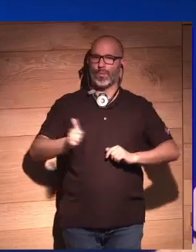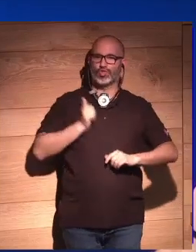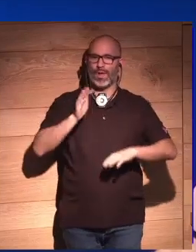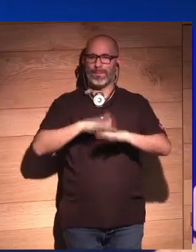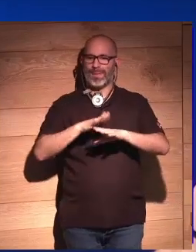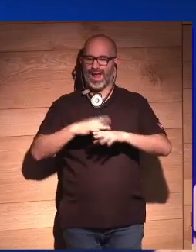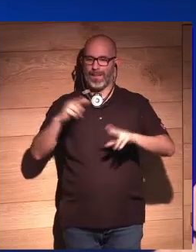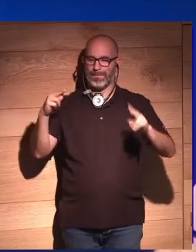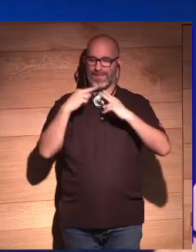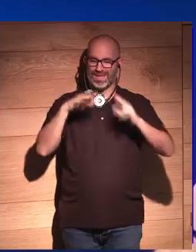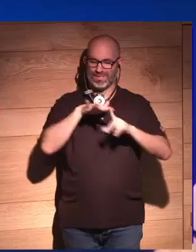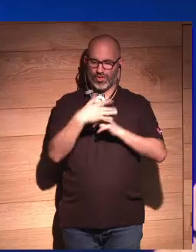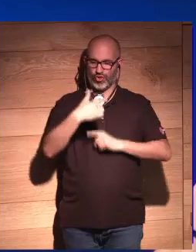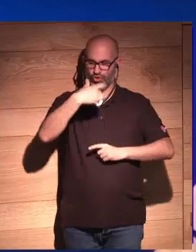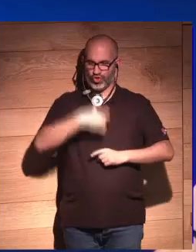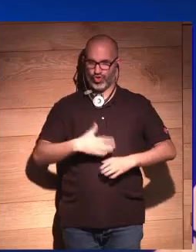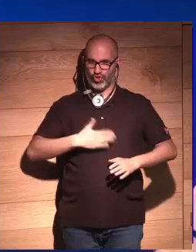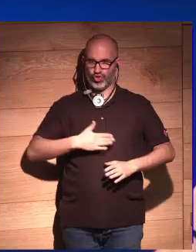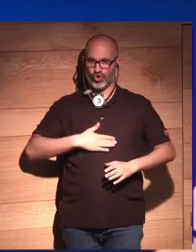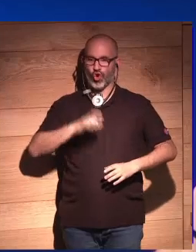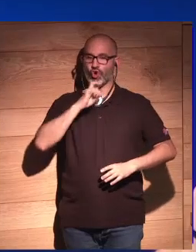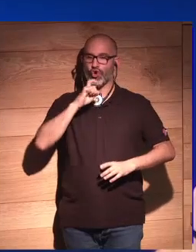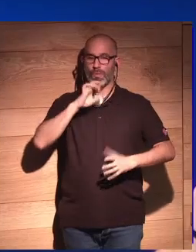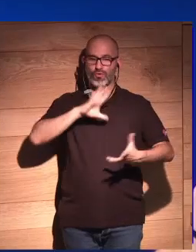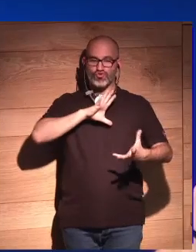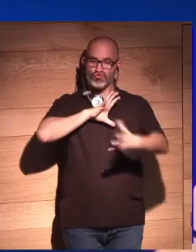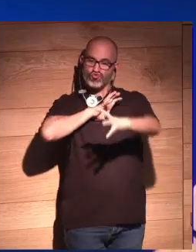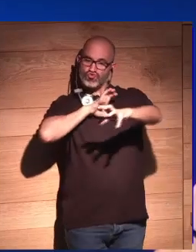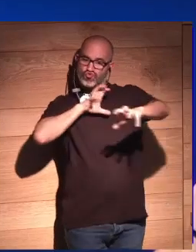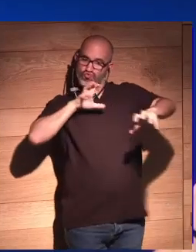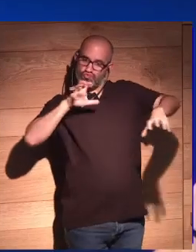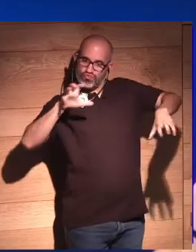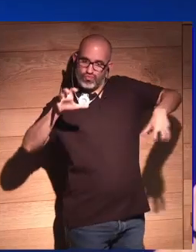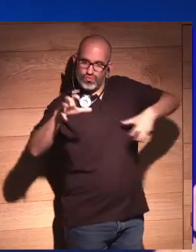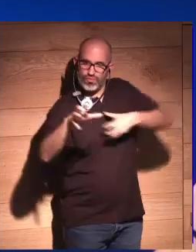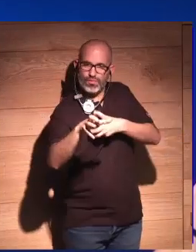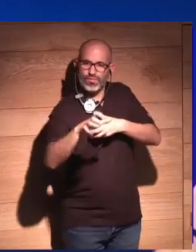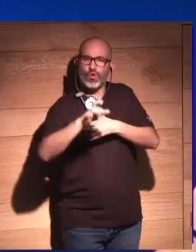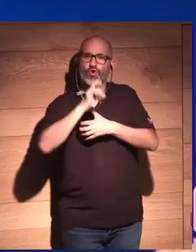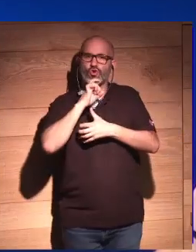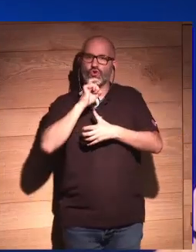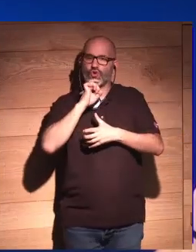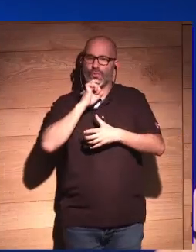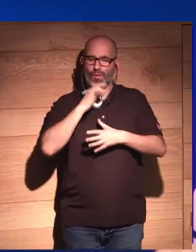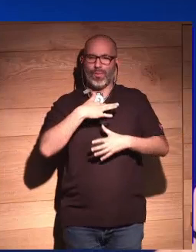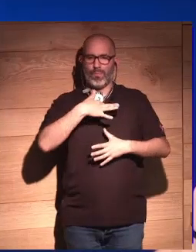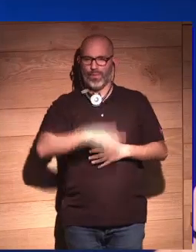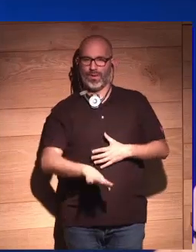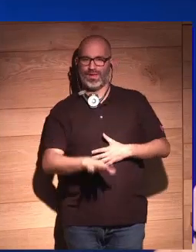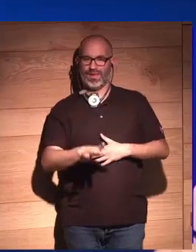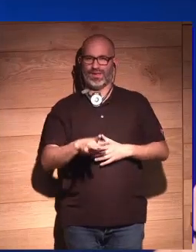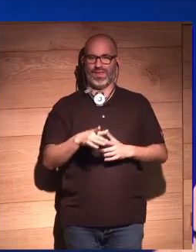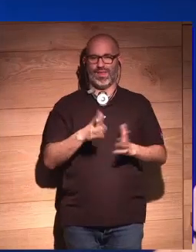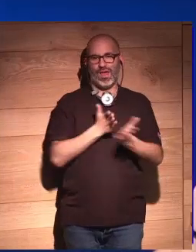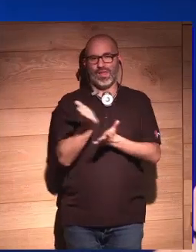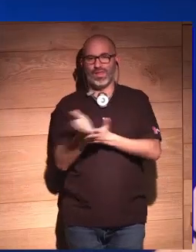watch yourself make choices with your body in this situation. And it's like it's a little bit of a